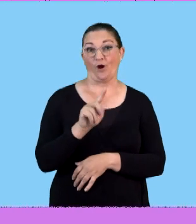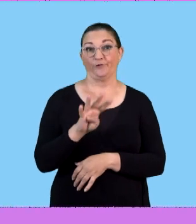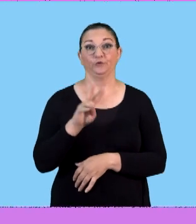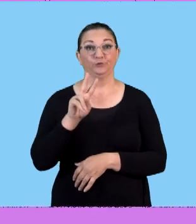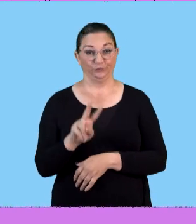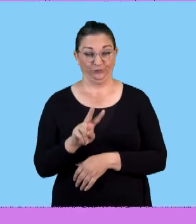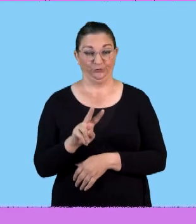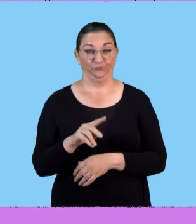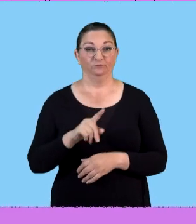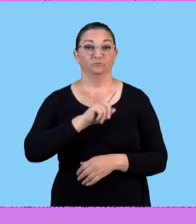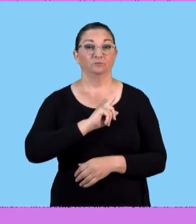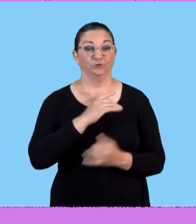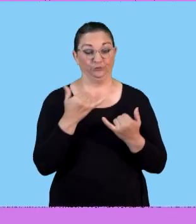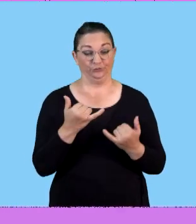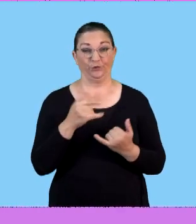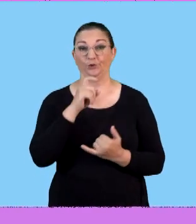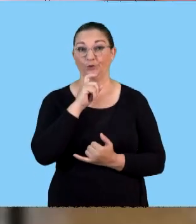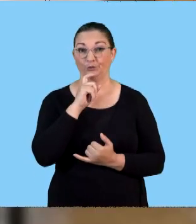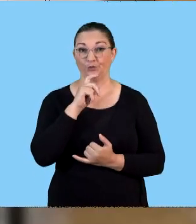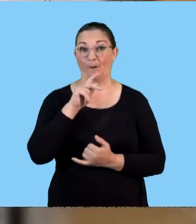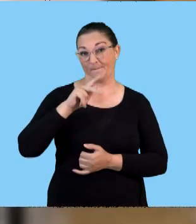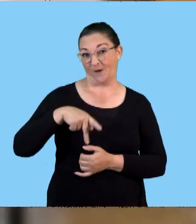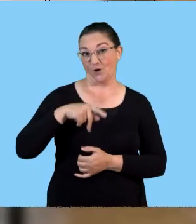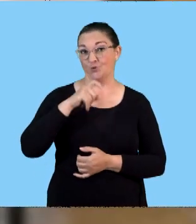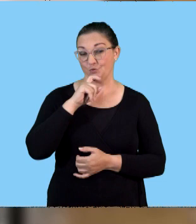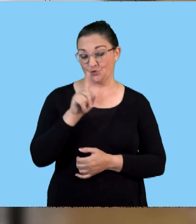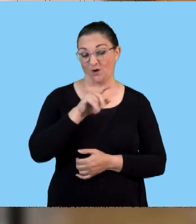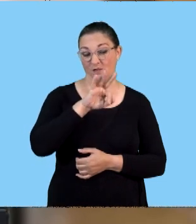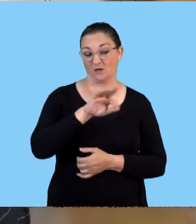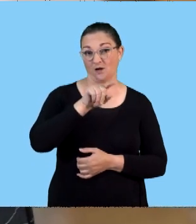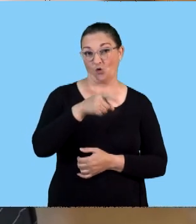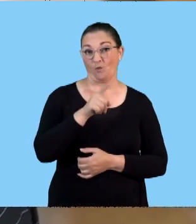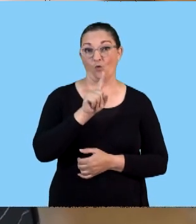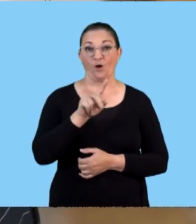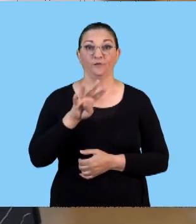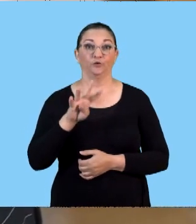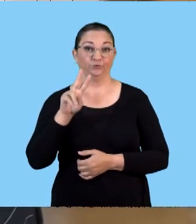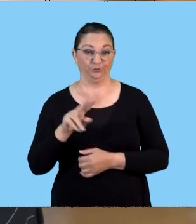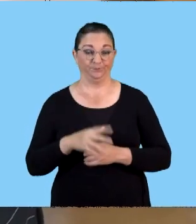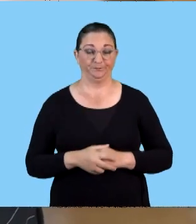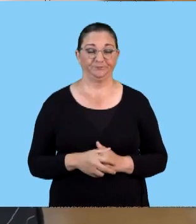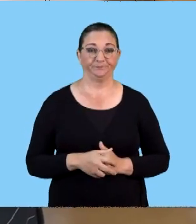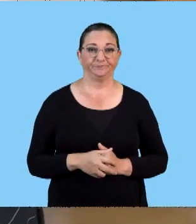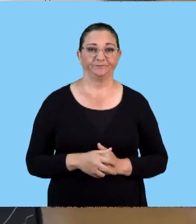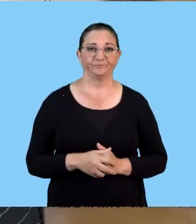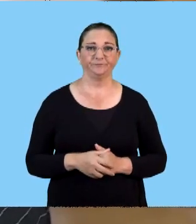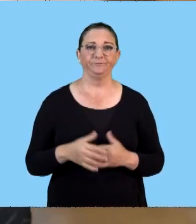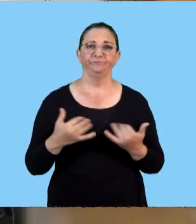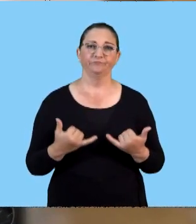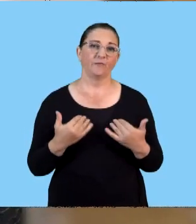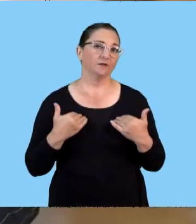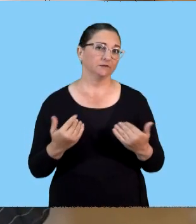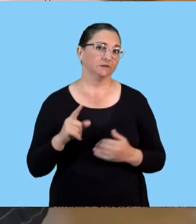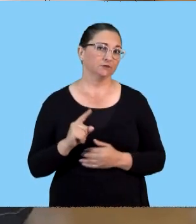So remember, in our lesson today, we will use pi as 3,142. Now let's start